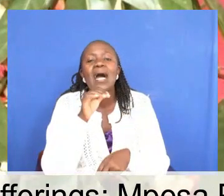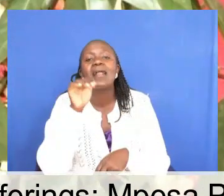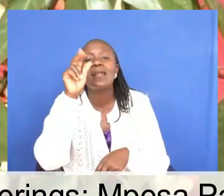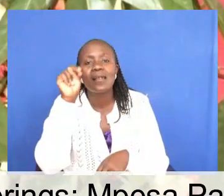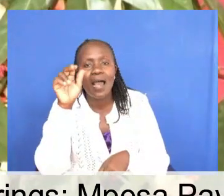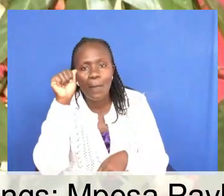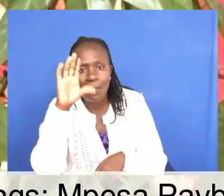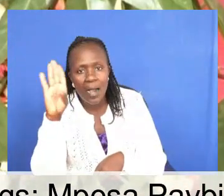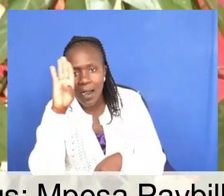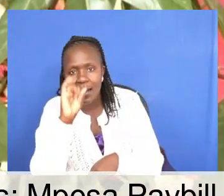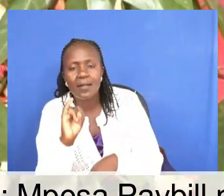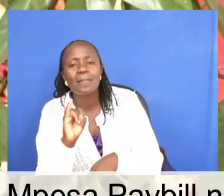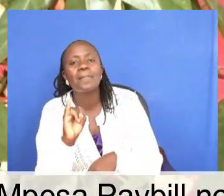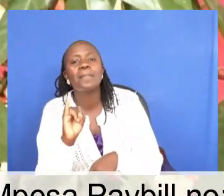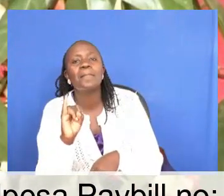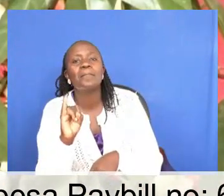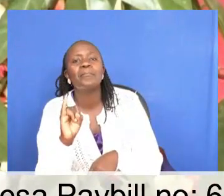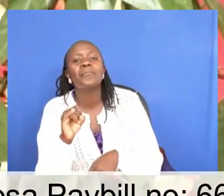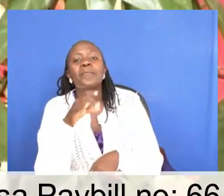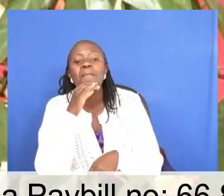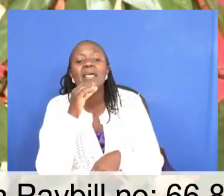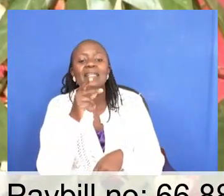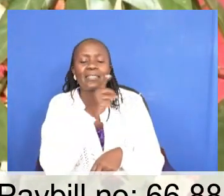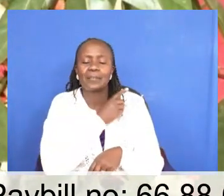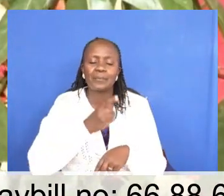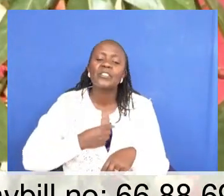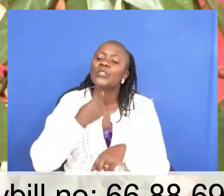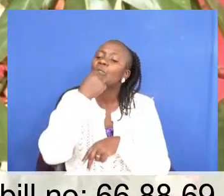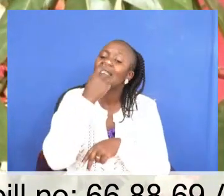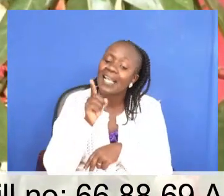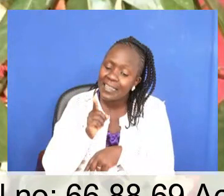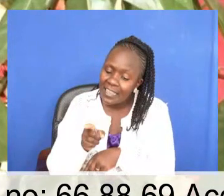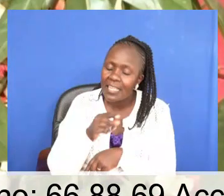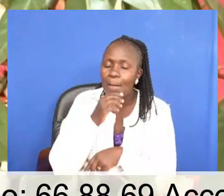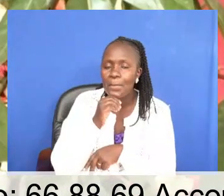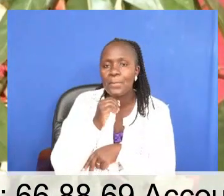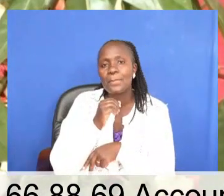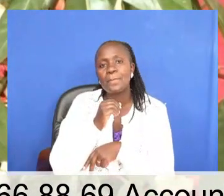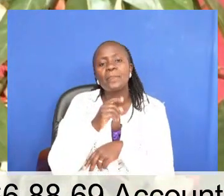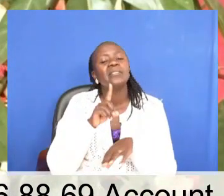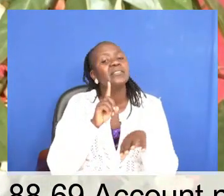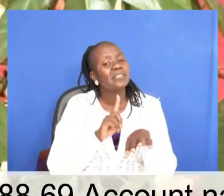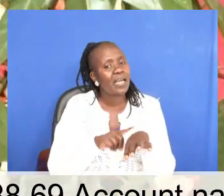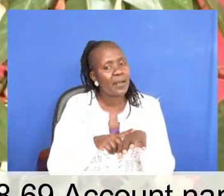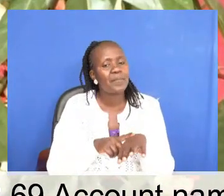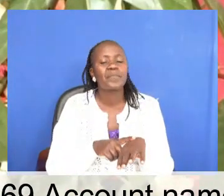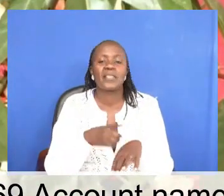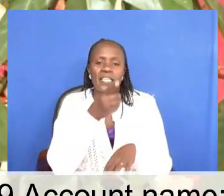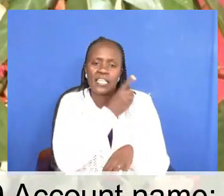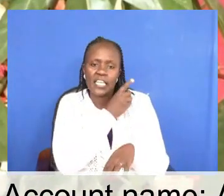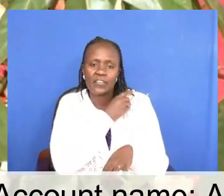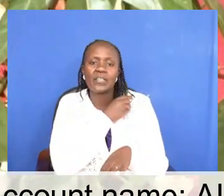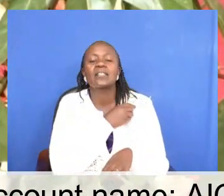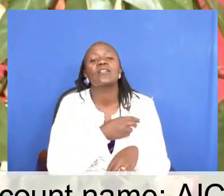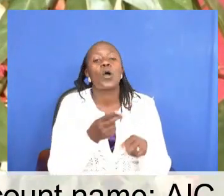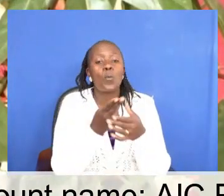for this was for David's men to explain to Nabal that there was a time David's men and those